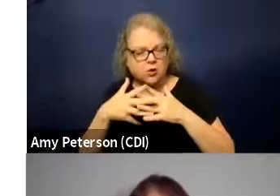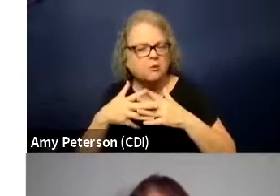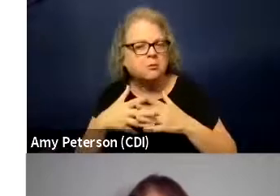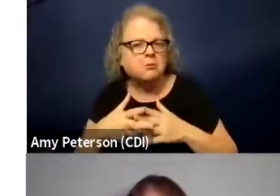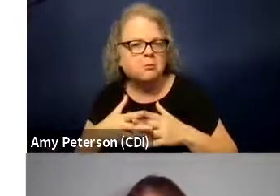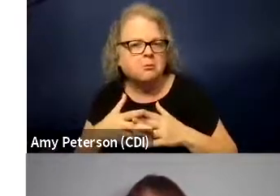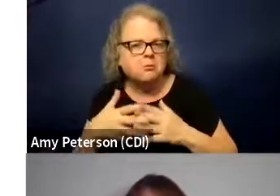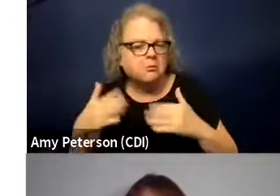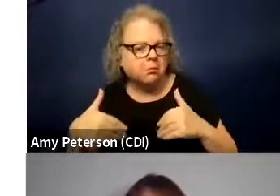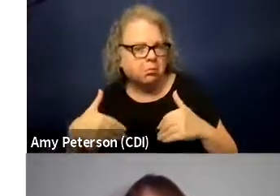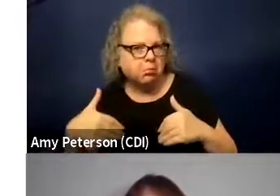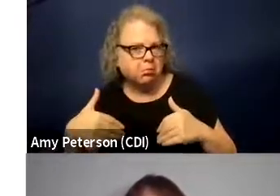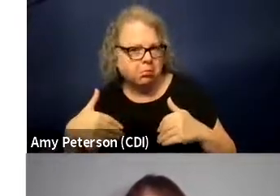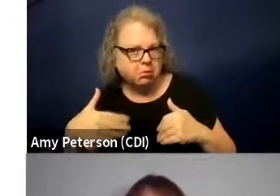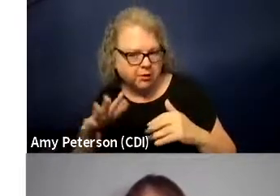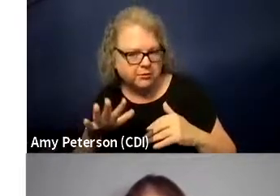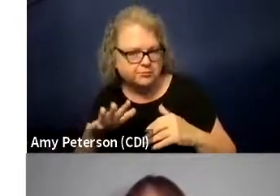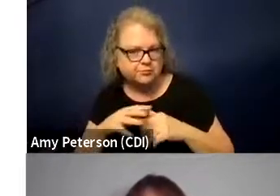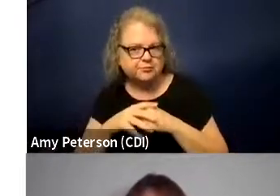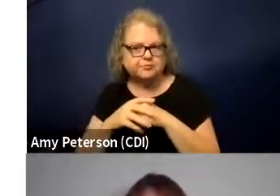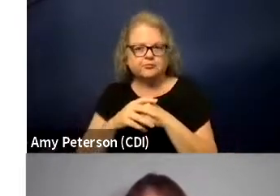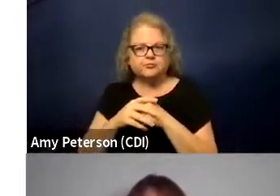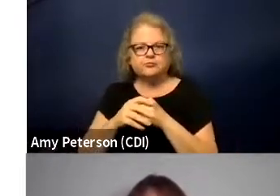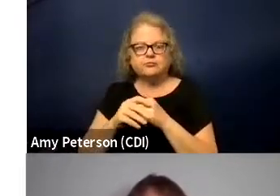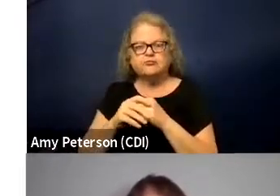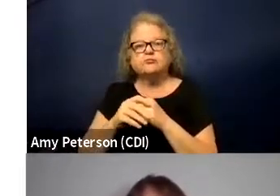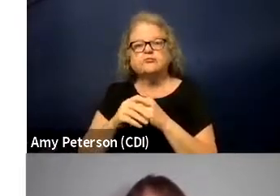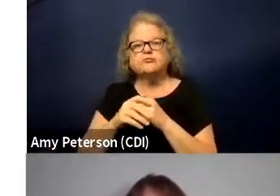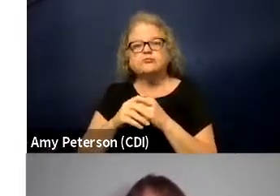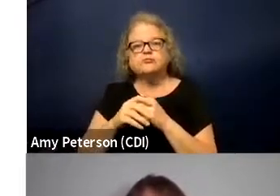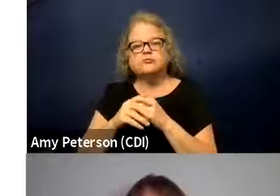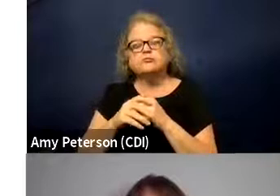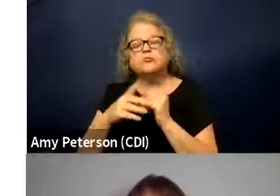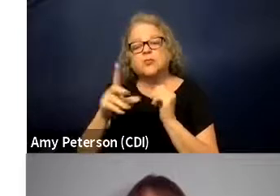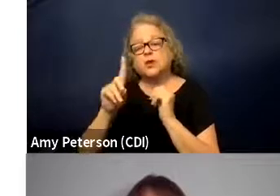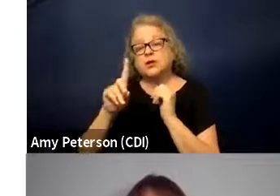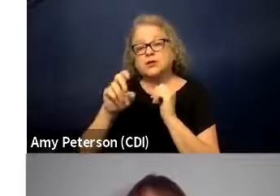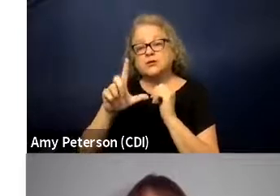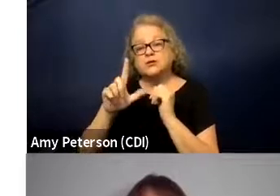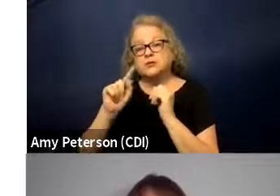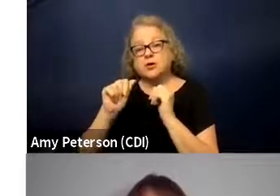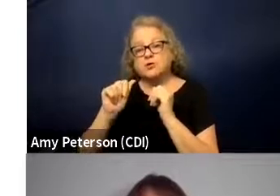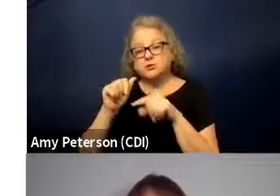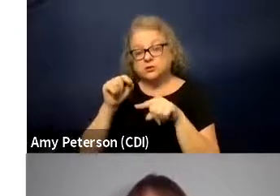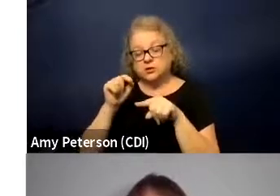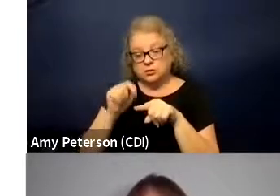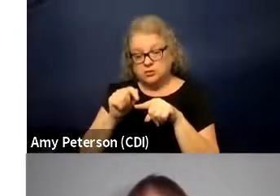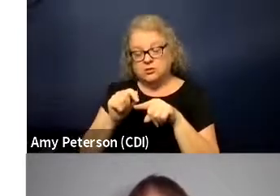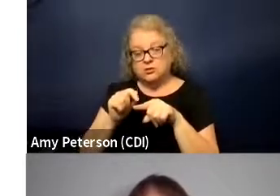works. The monoclonal antibodies, they also work against the Delta variant.